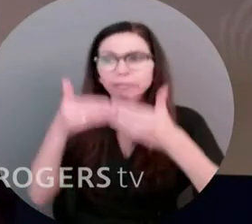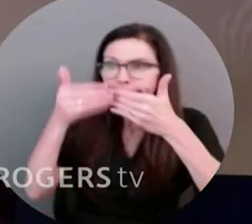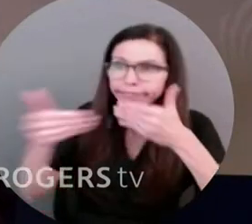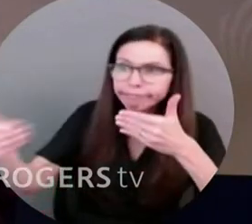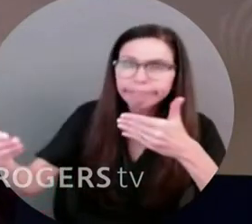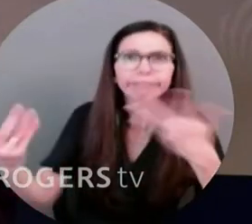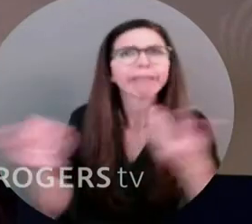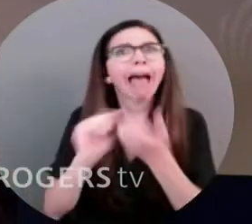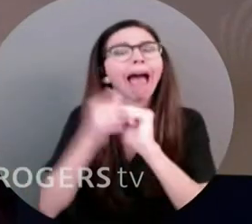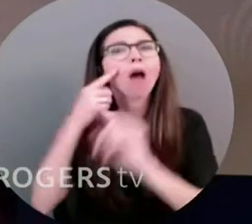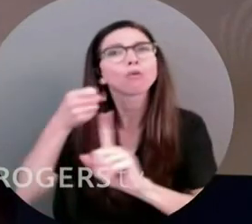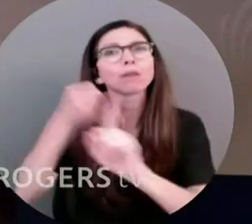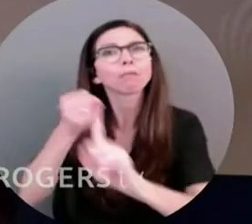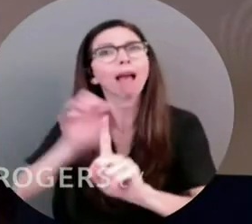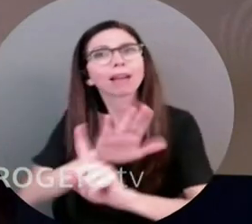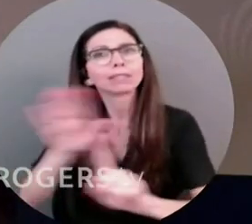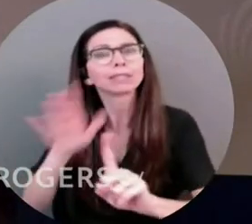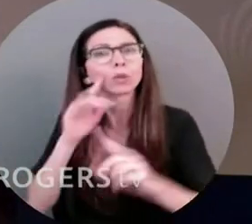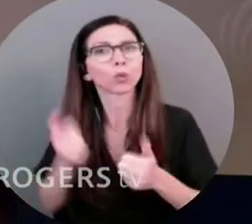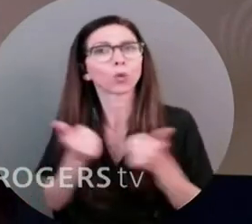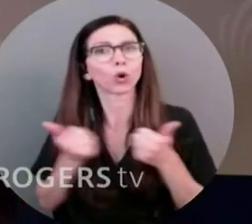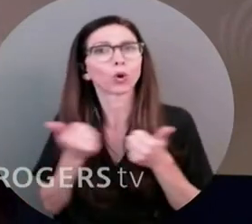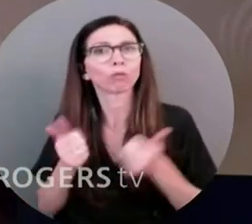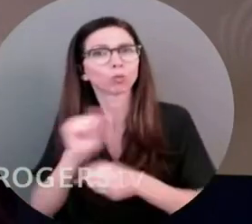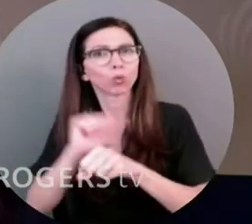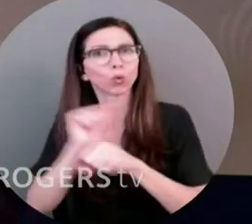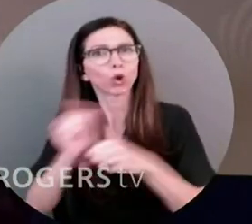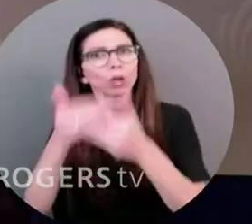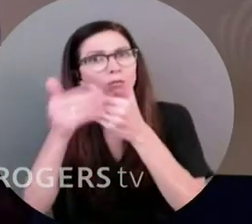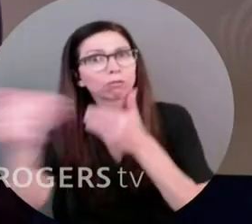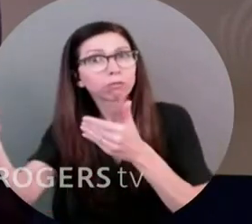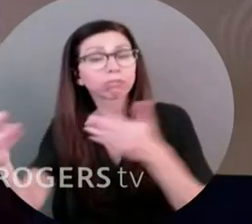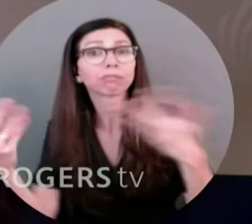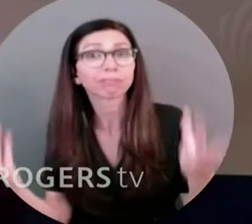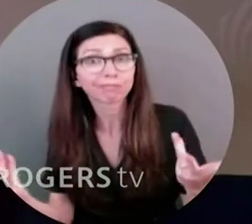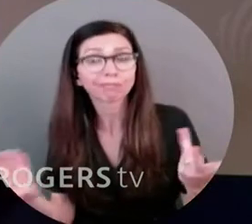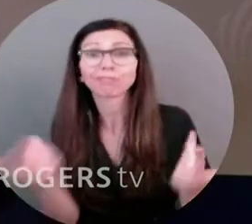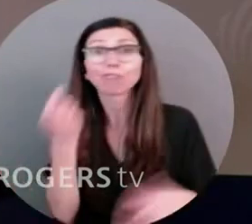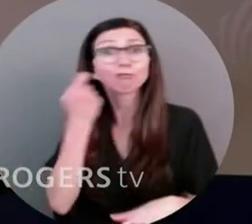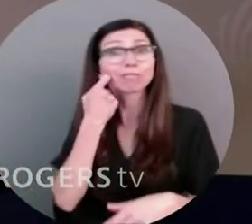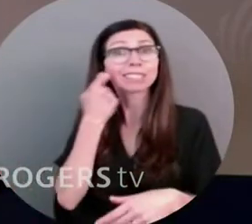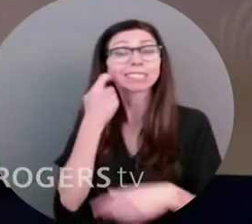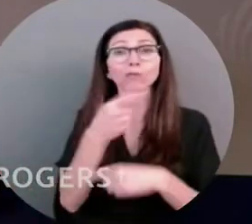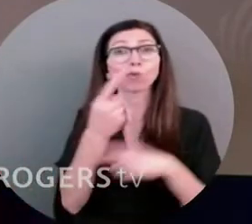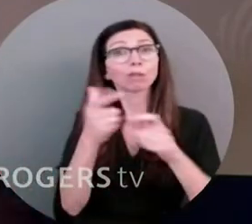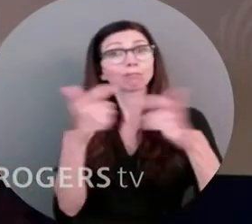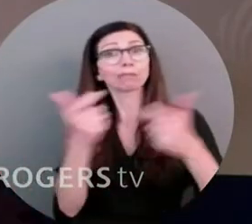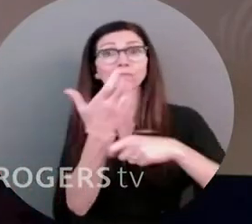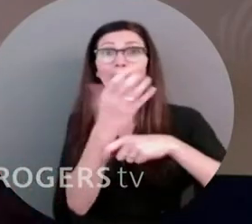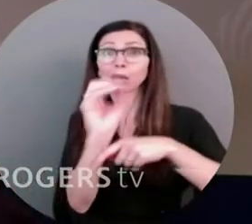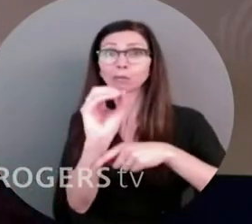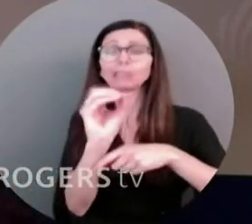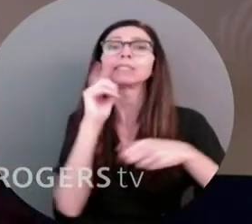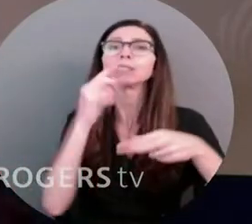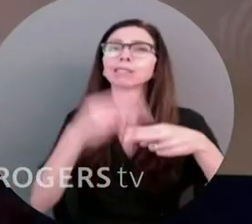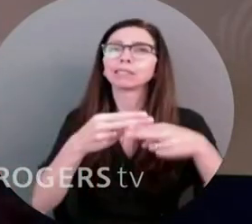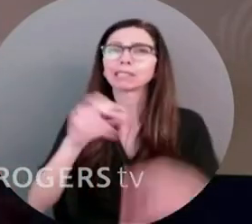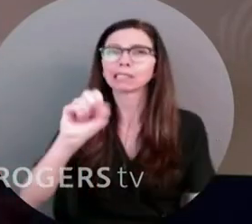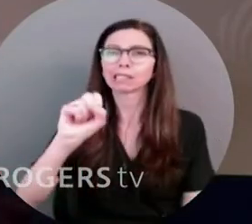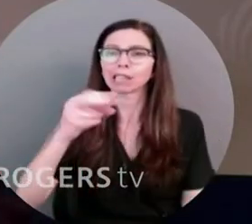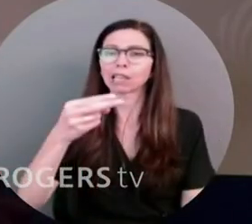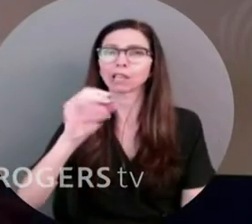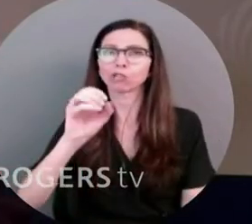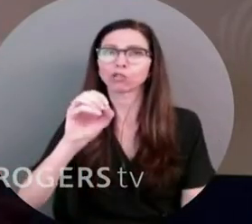earlier this month really shook a lot of people. And so I'm wondering if you could talk a little bit about, you know,